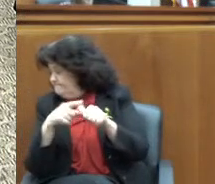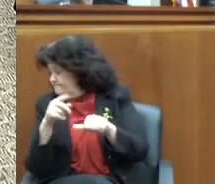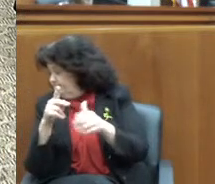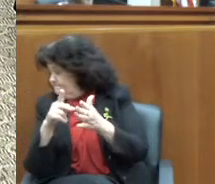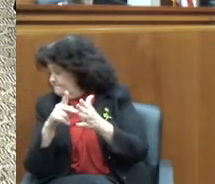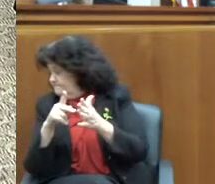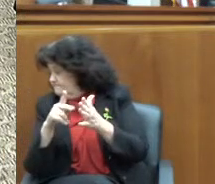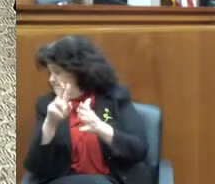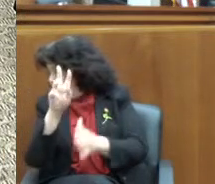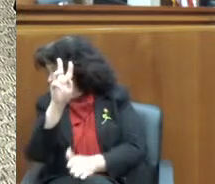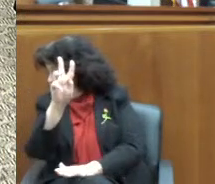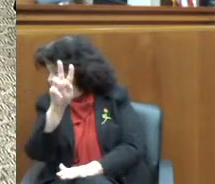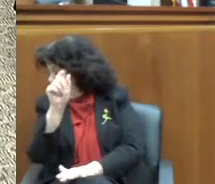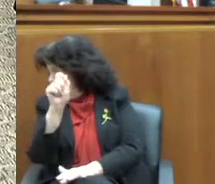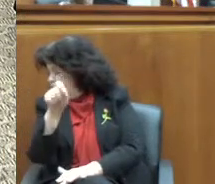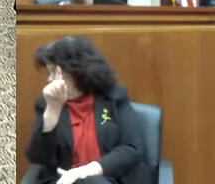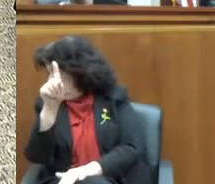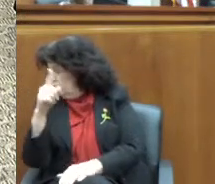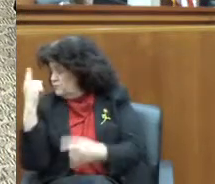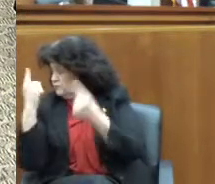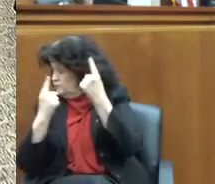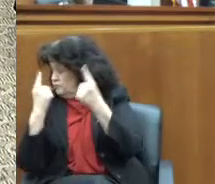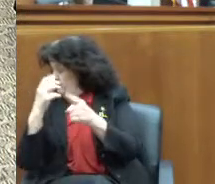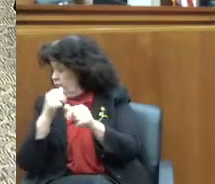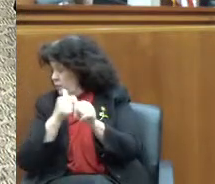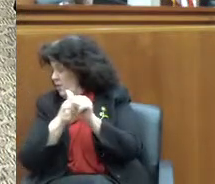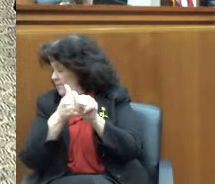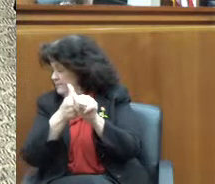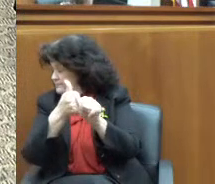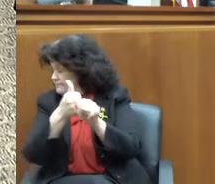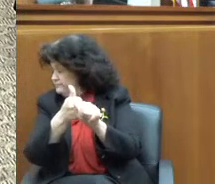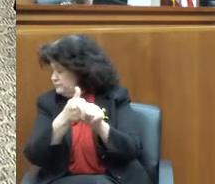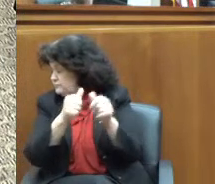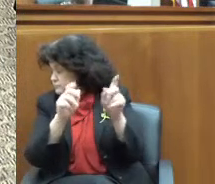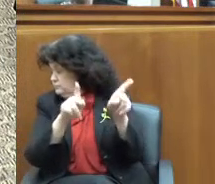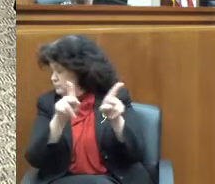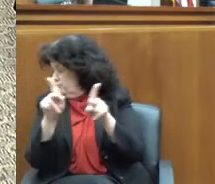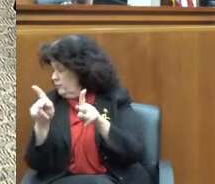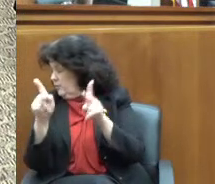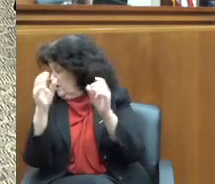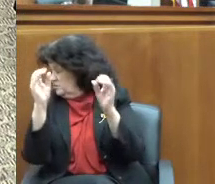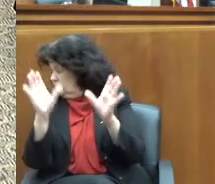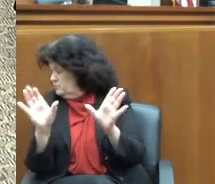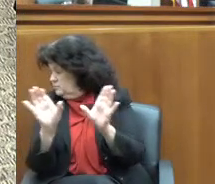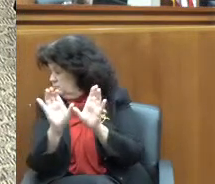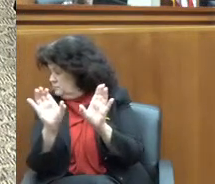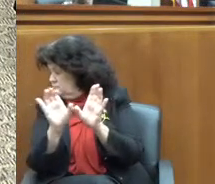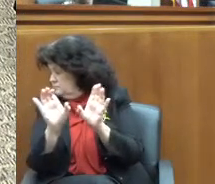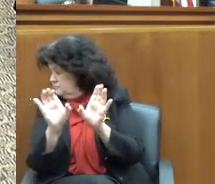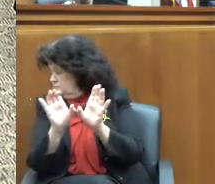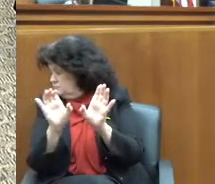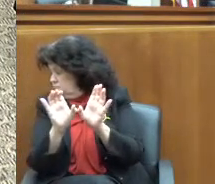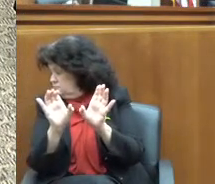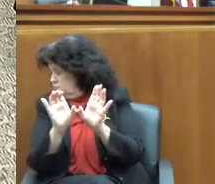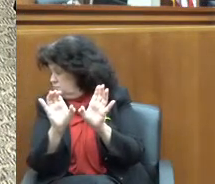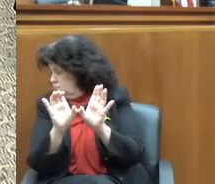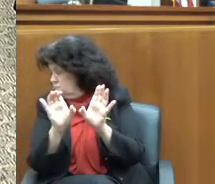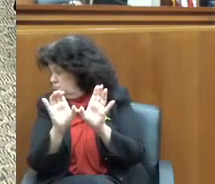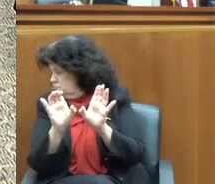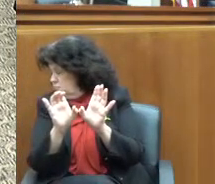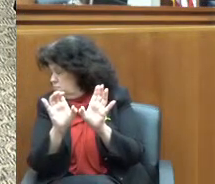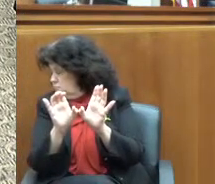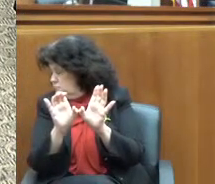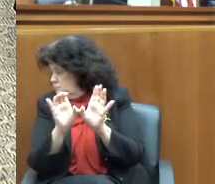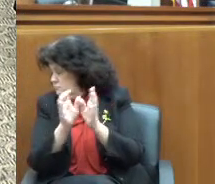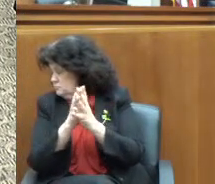page 1, item 2.1, consideration of an update report regarding the Teacher Certification Appeals Council and an update regarding certification renewals